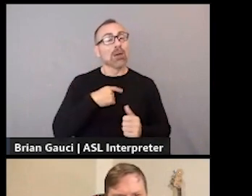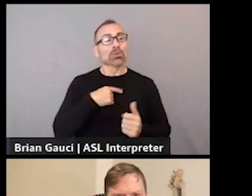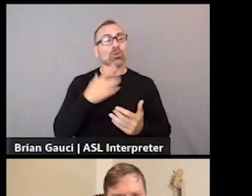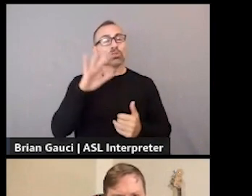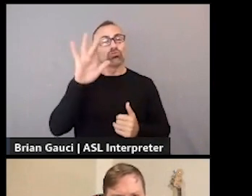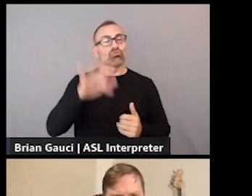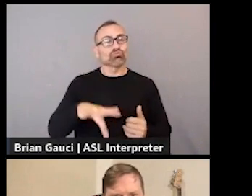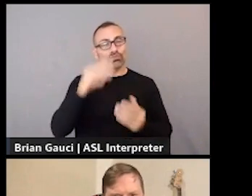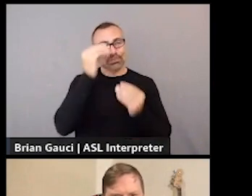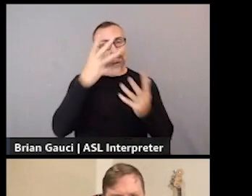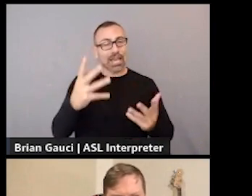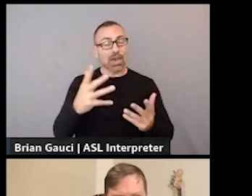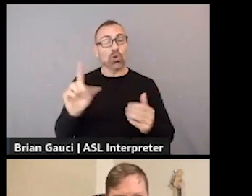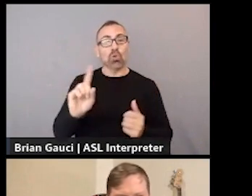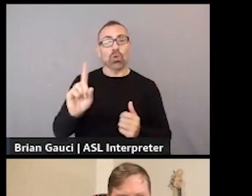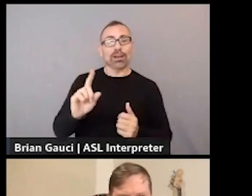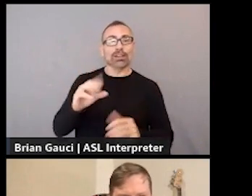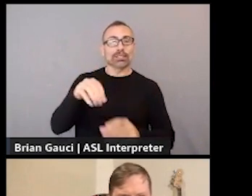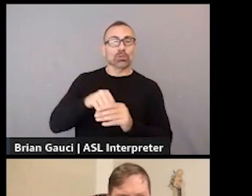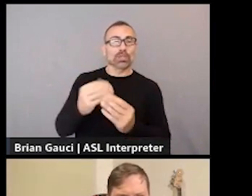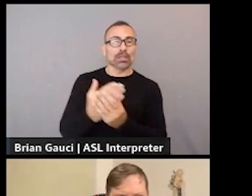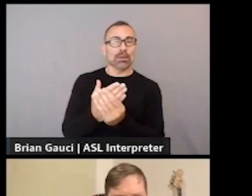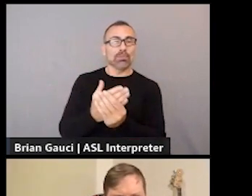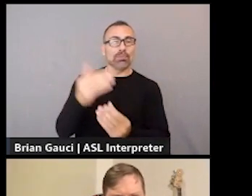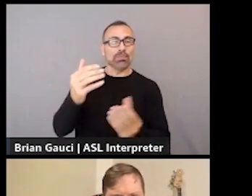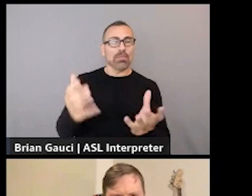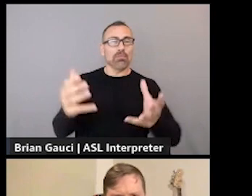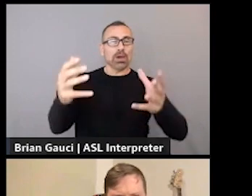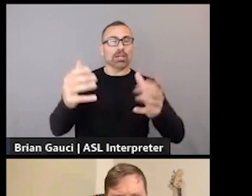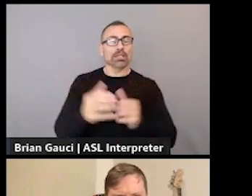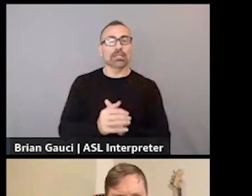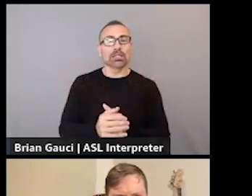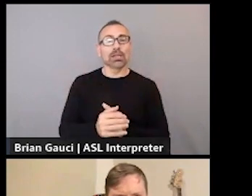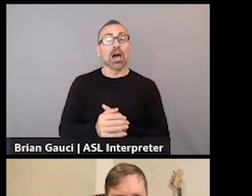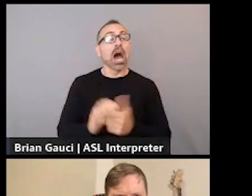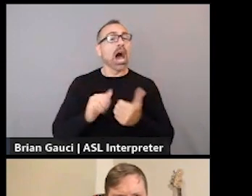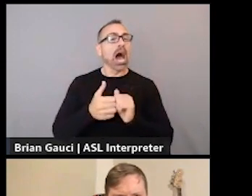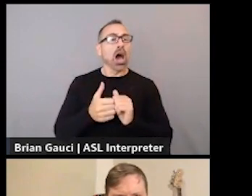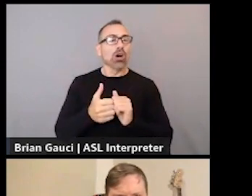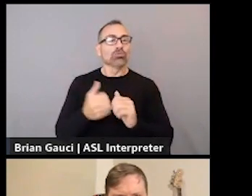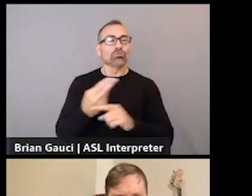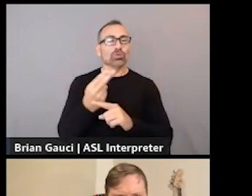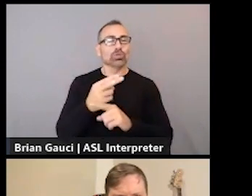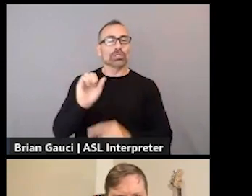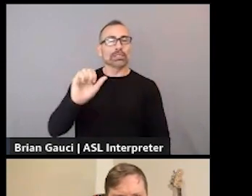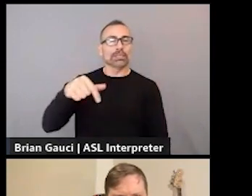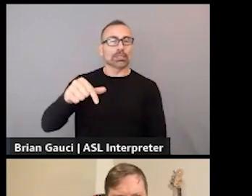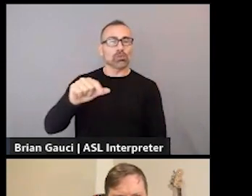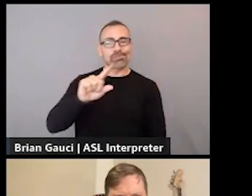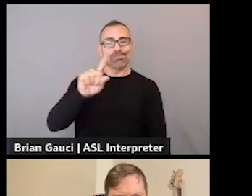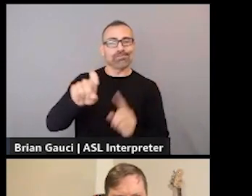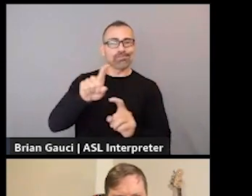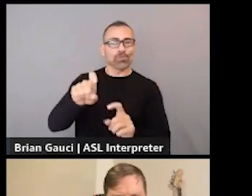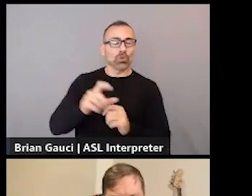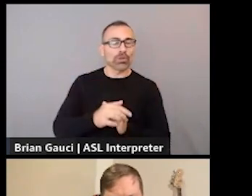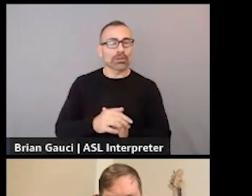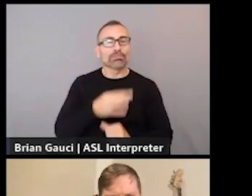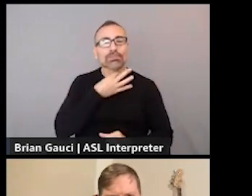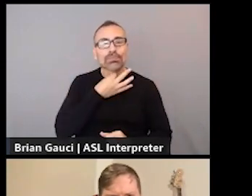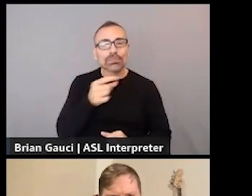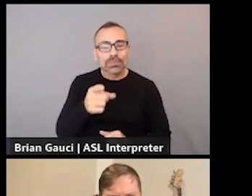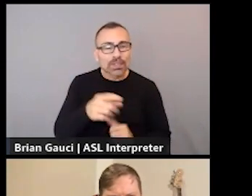the bucket so you all can see using SQL query, and you'll see my query results. Okay, the data is still there.